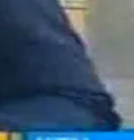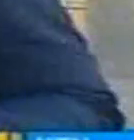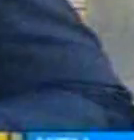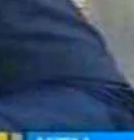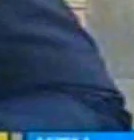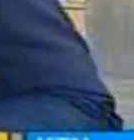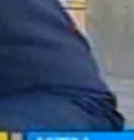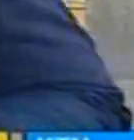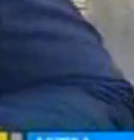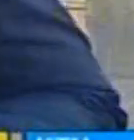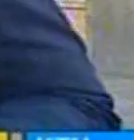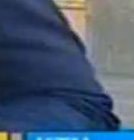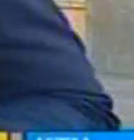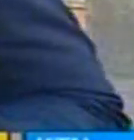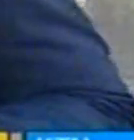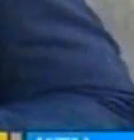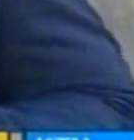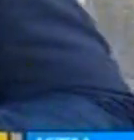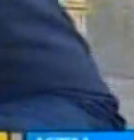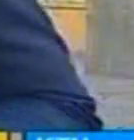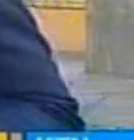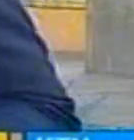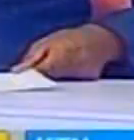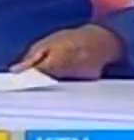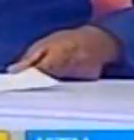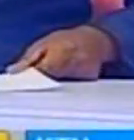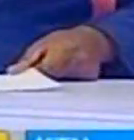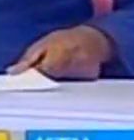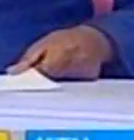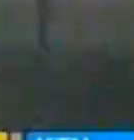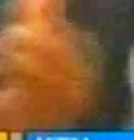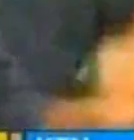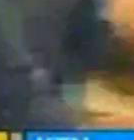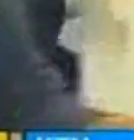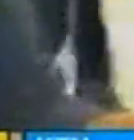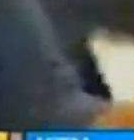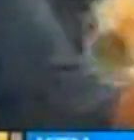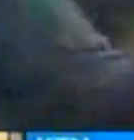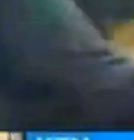It was a day that promised drama and it delivered. The final mock of the week.